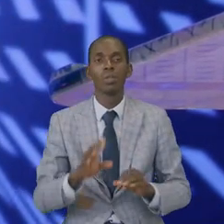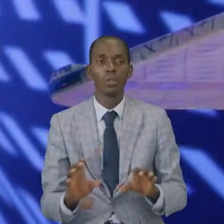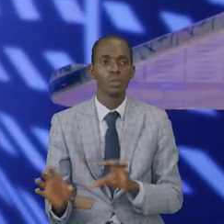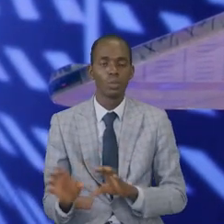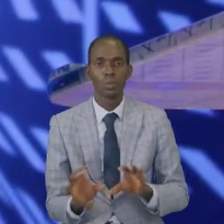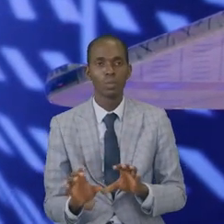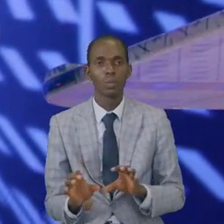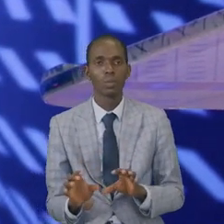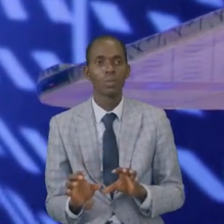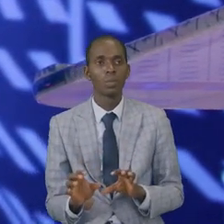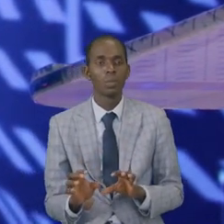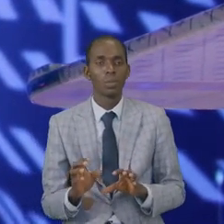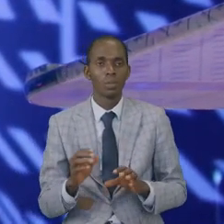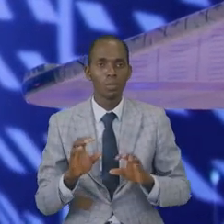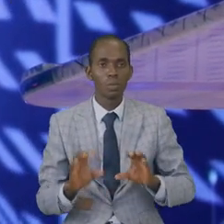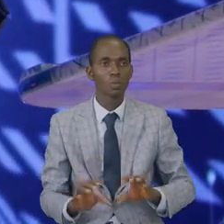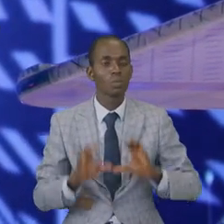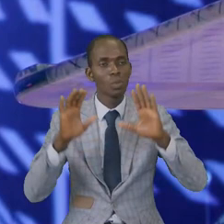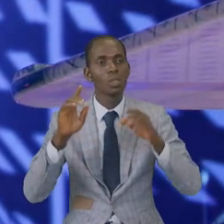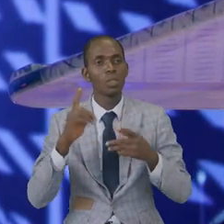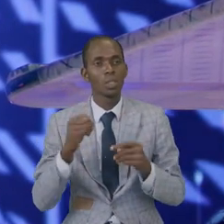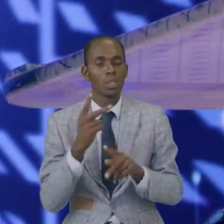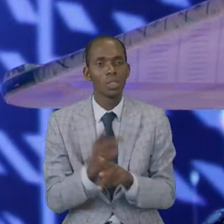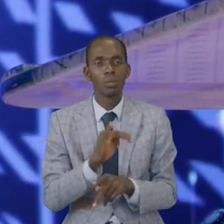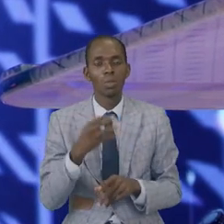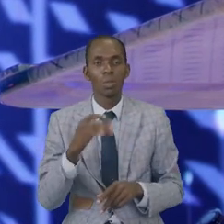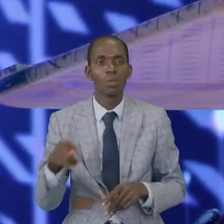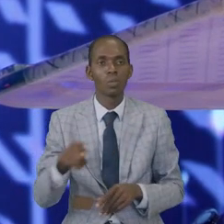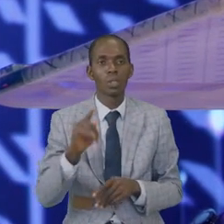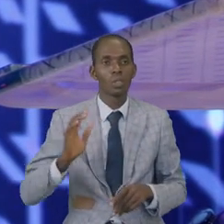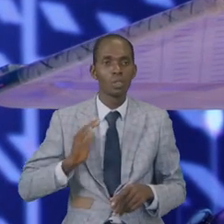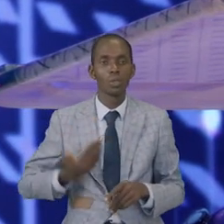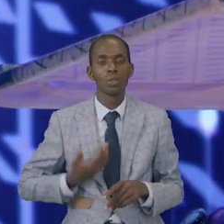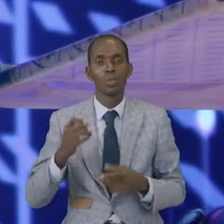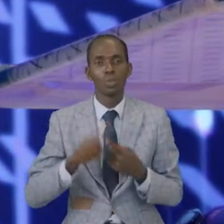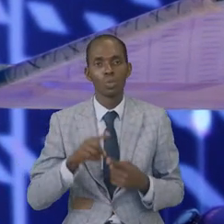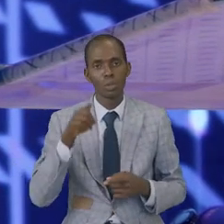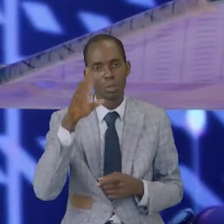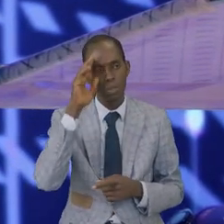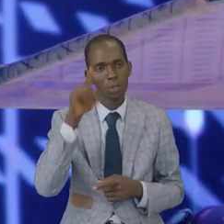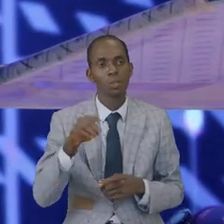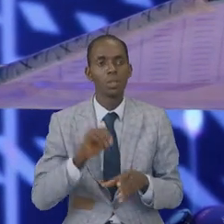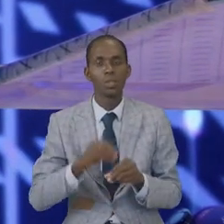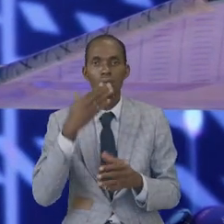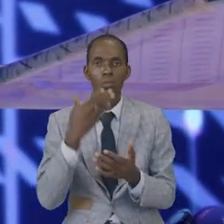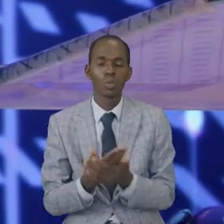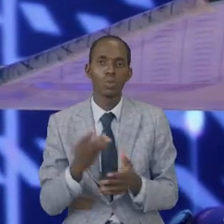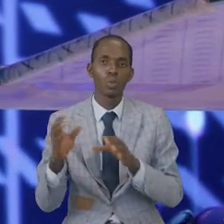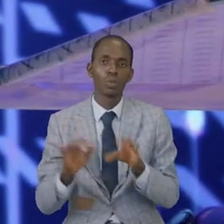the keeping of their souls to him in well doing. In your